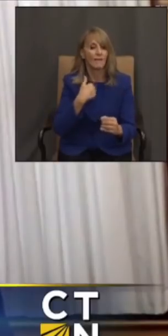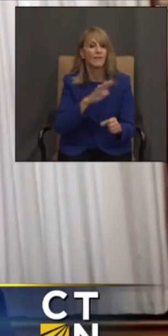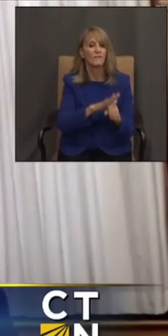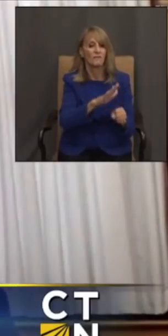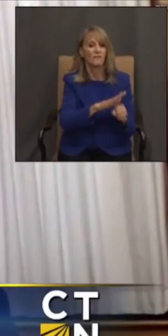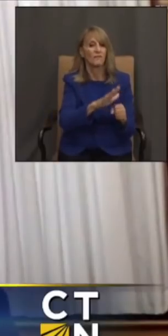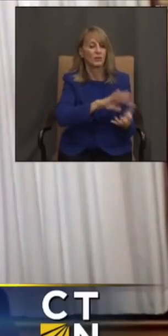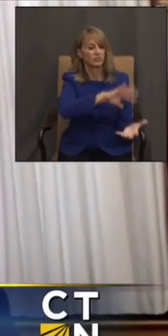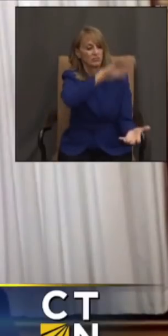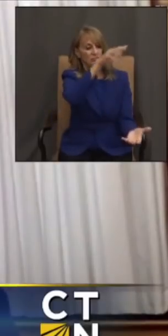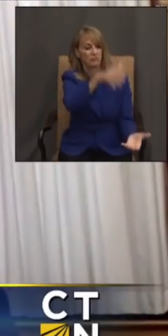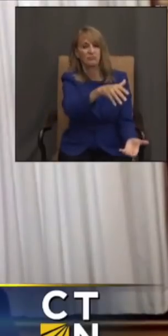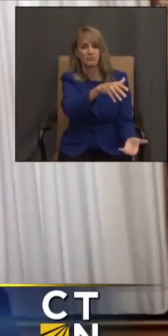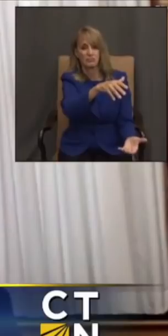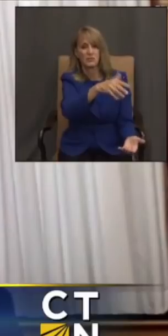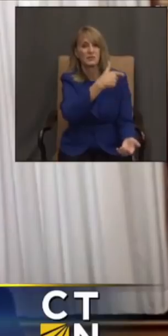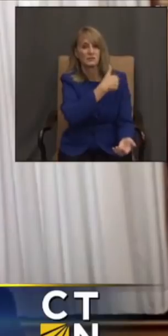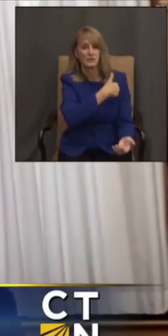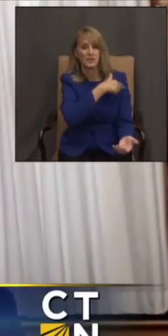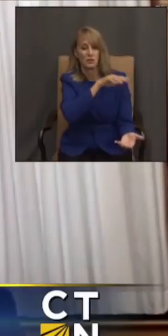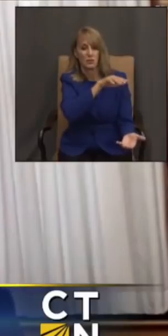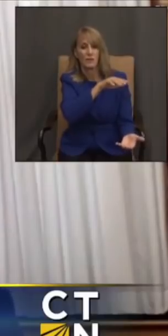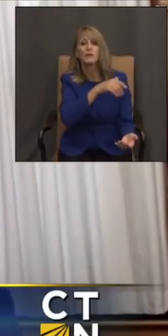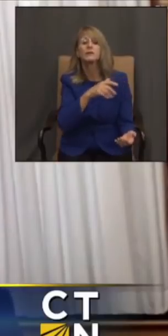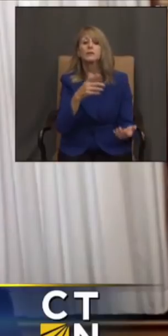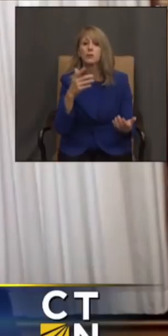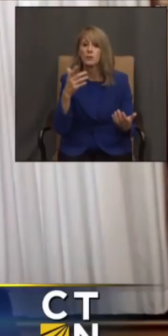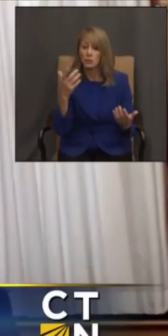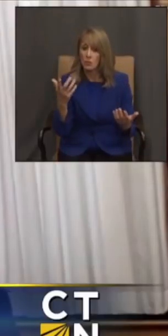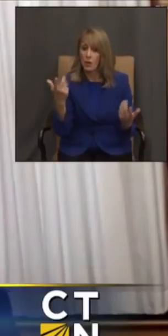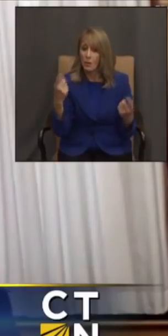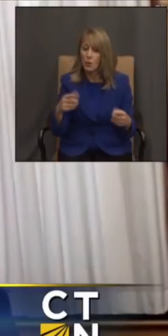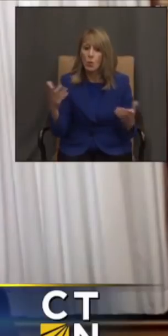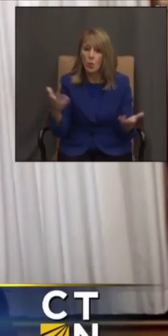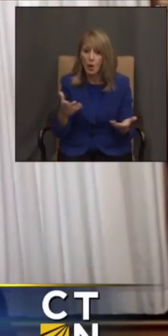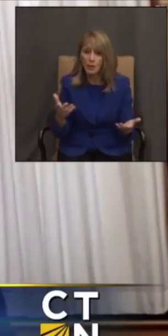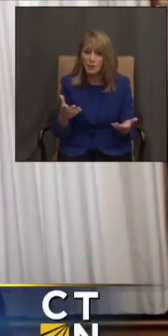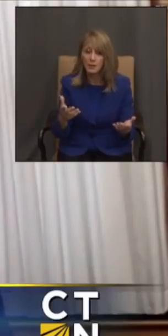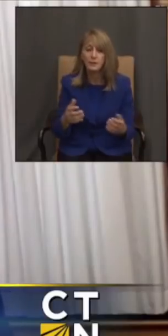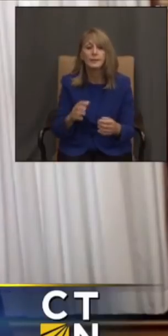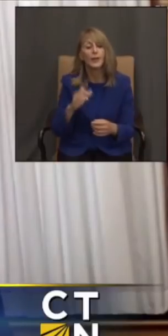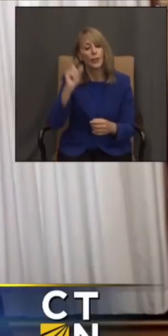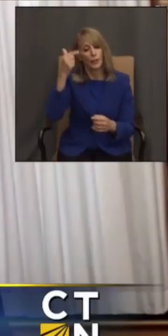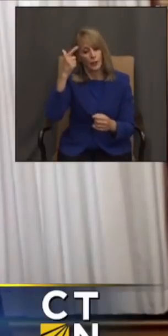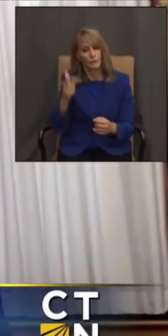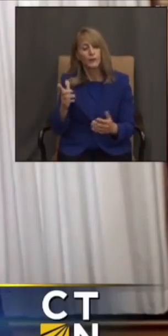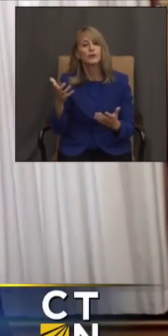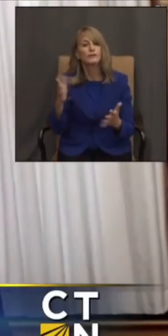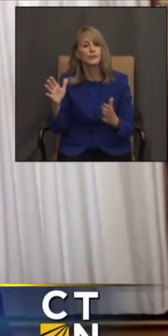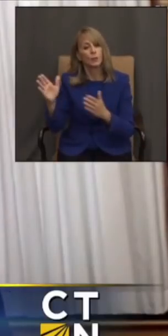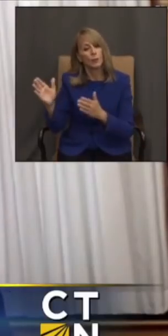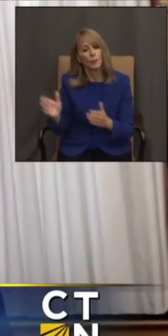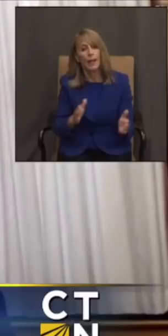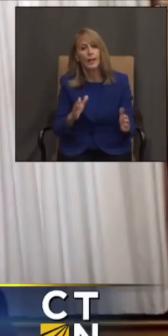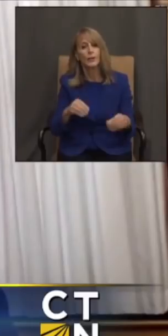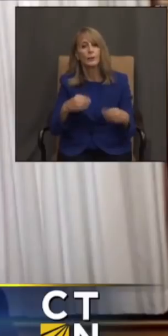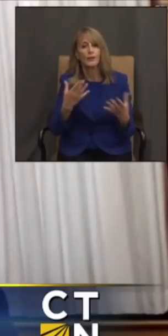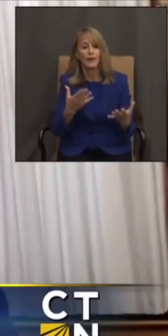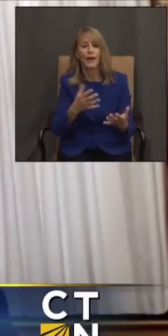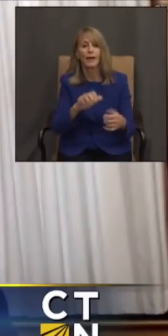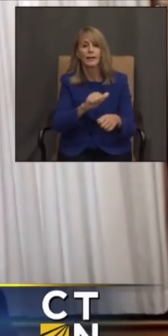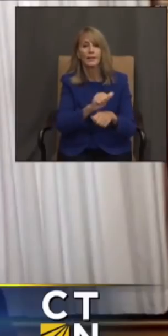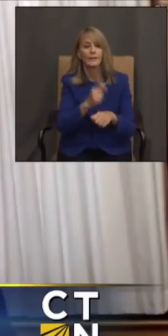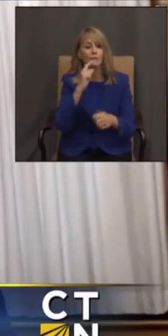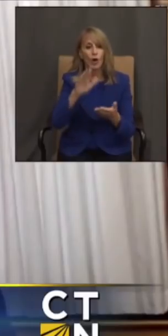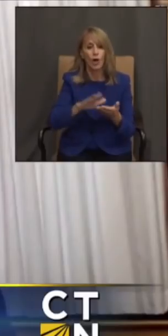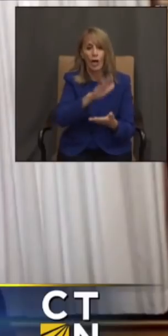Connecticut. And as a function of that, as well as a function of the governor's strategy to provide second dose appointments available for